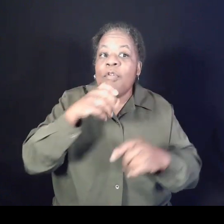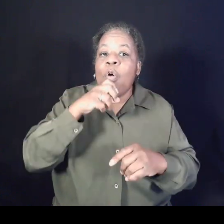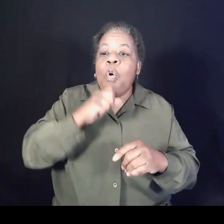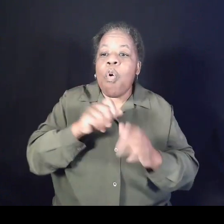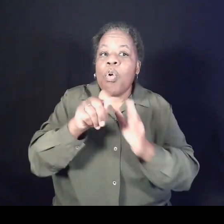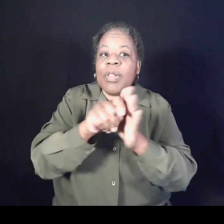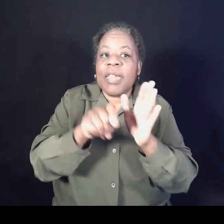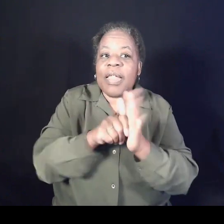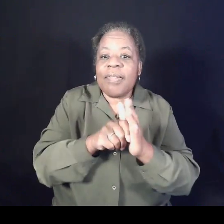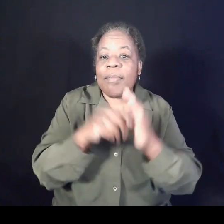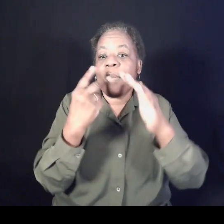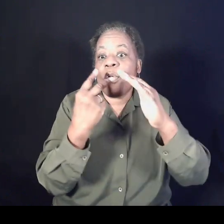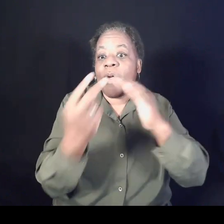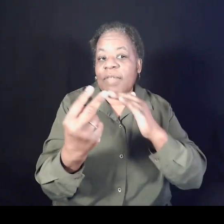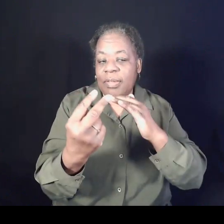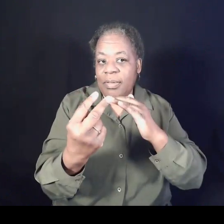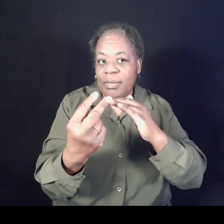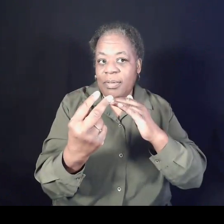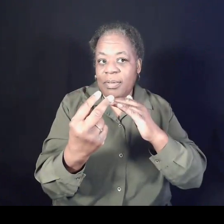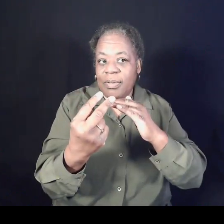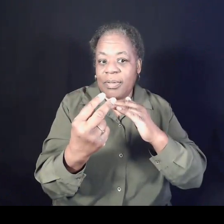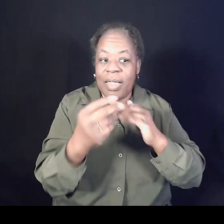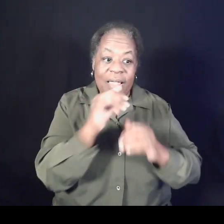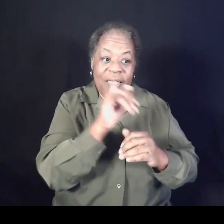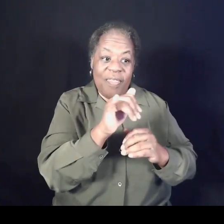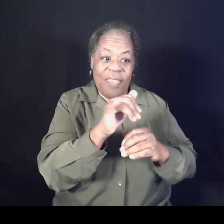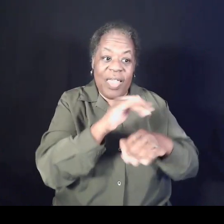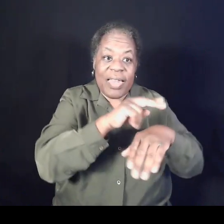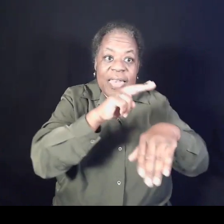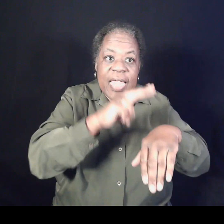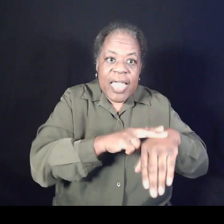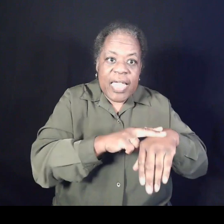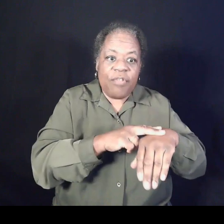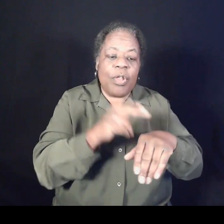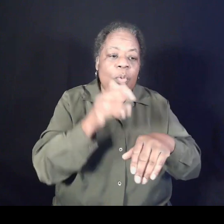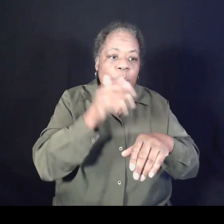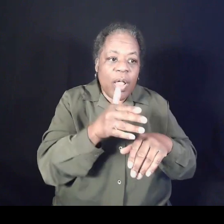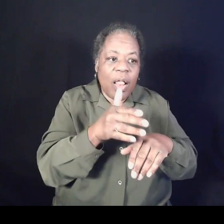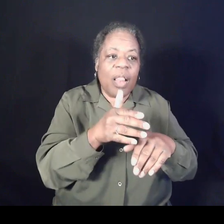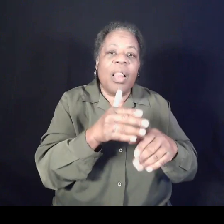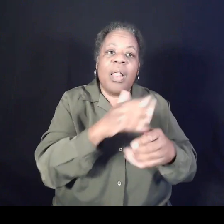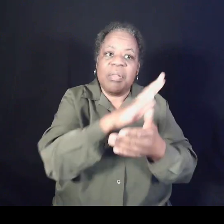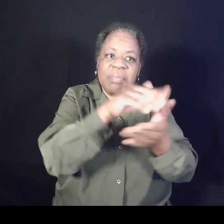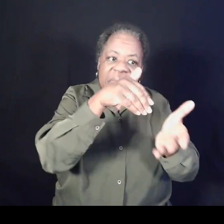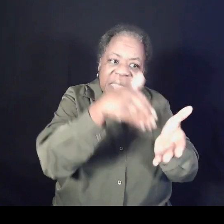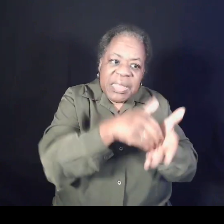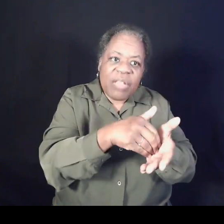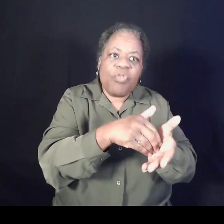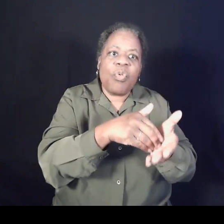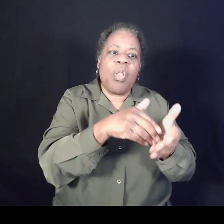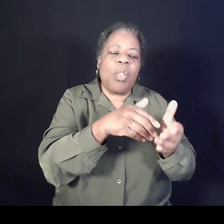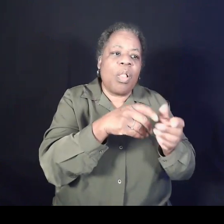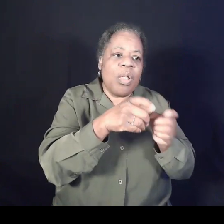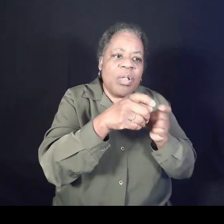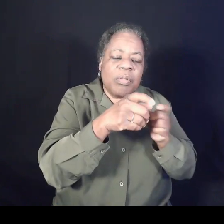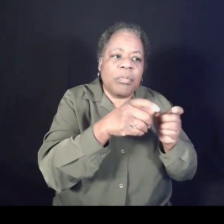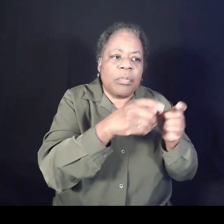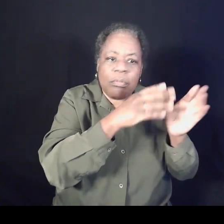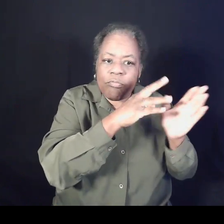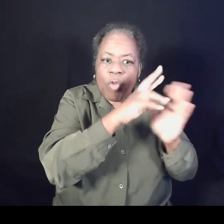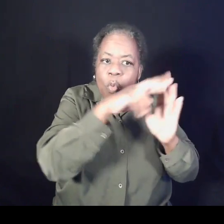prophecy, and that that nation will play a central role in God's ultimate redemptive purposes